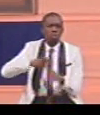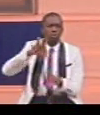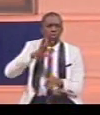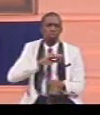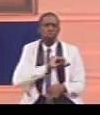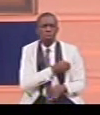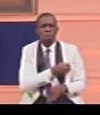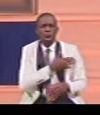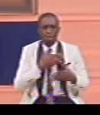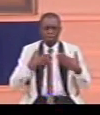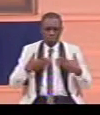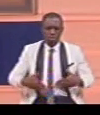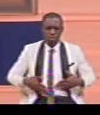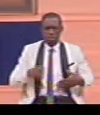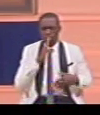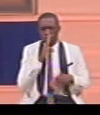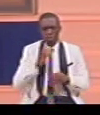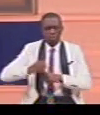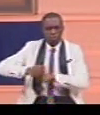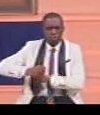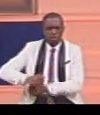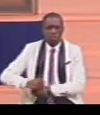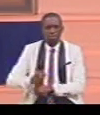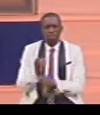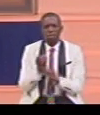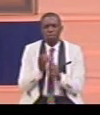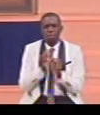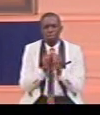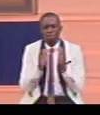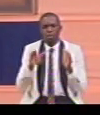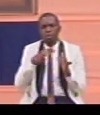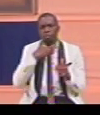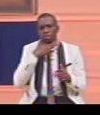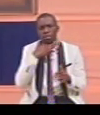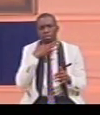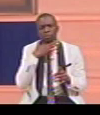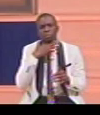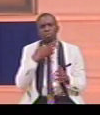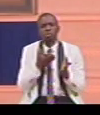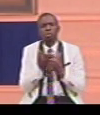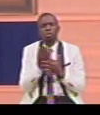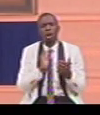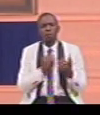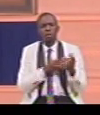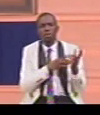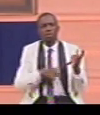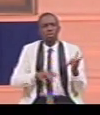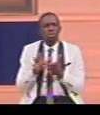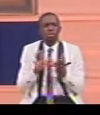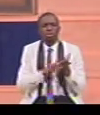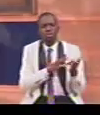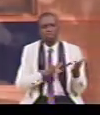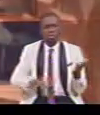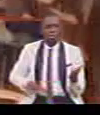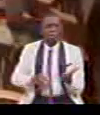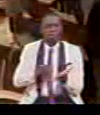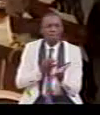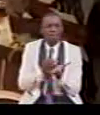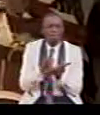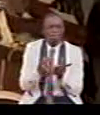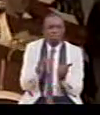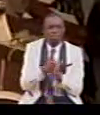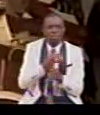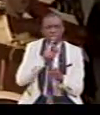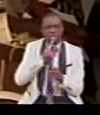Christ. Faithful is he that calleth you, who also will do